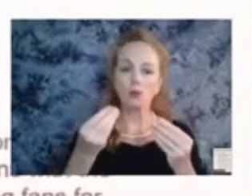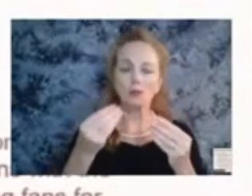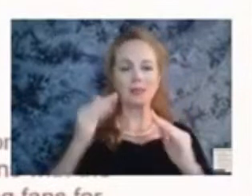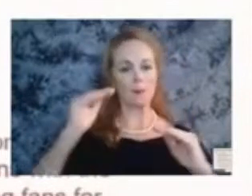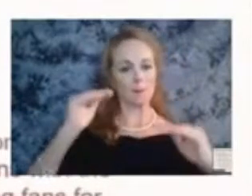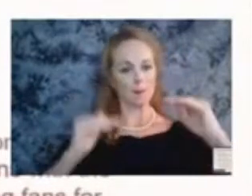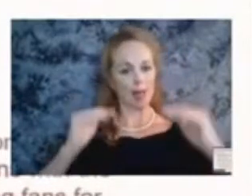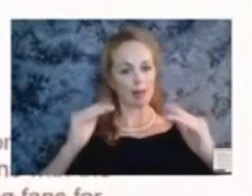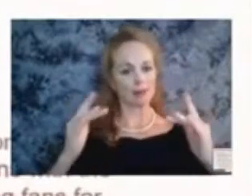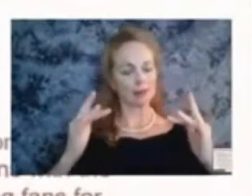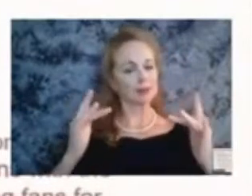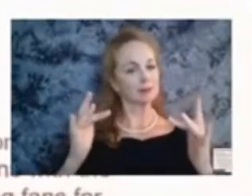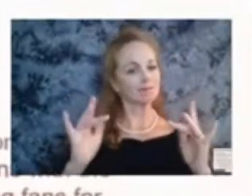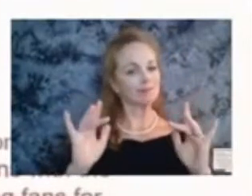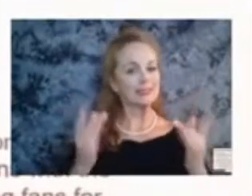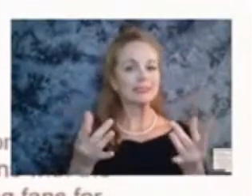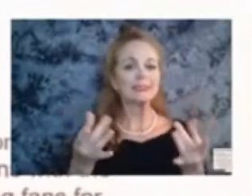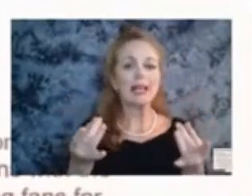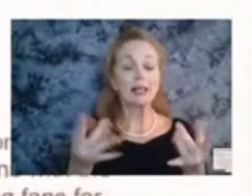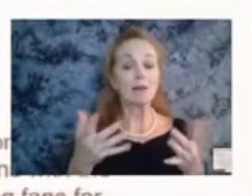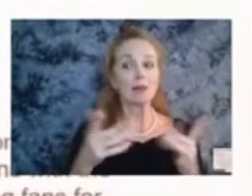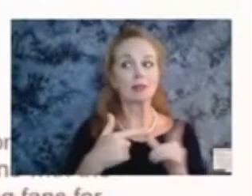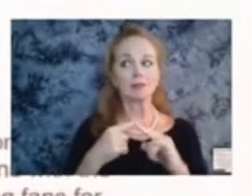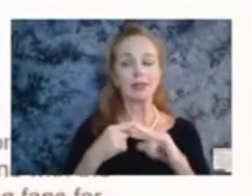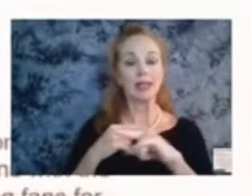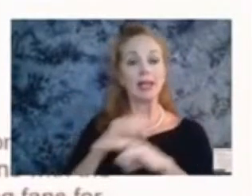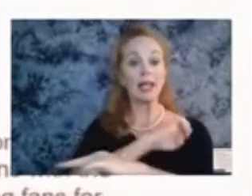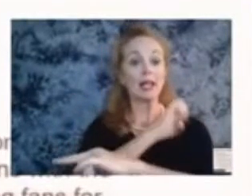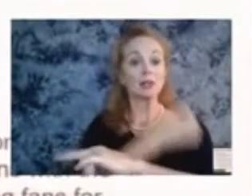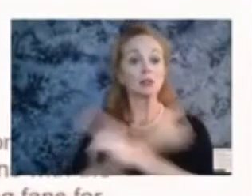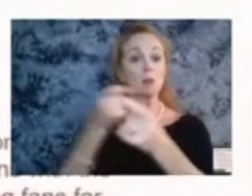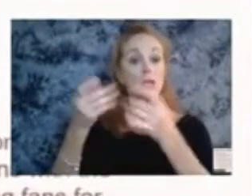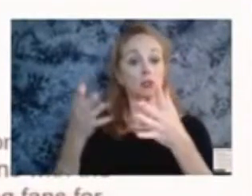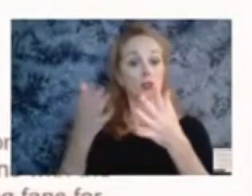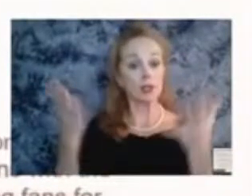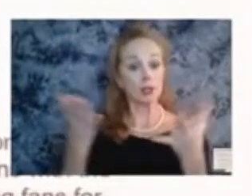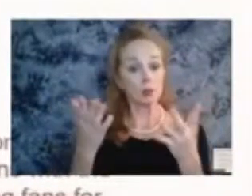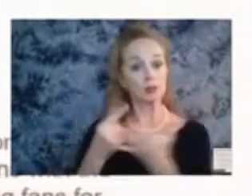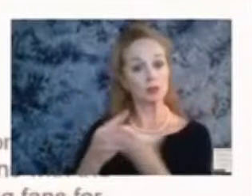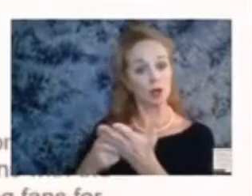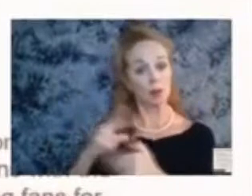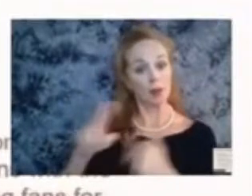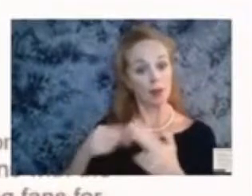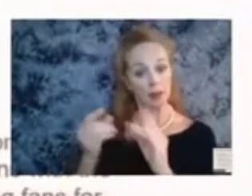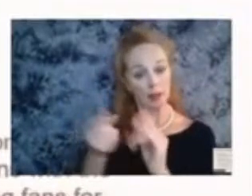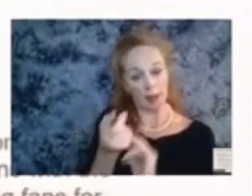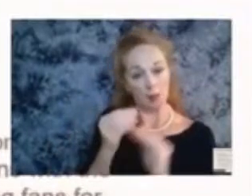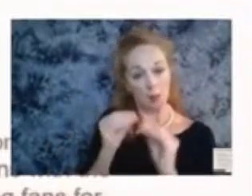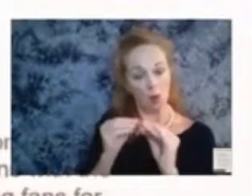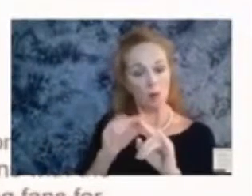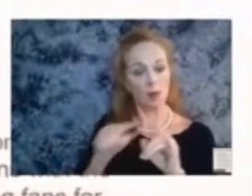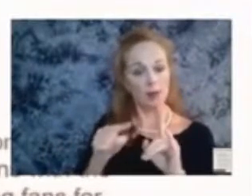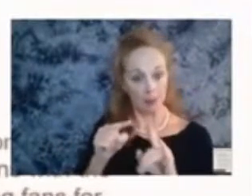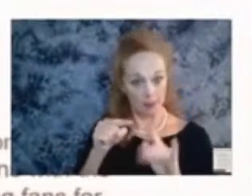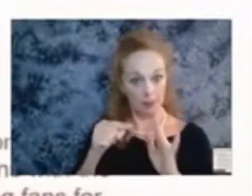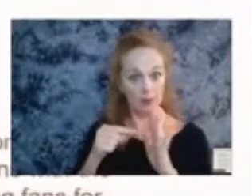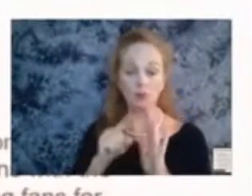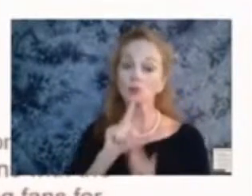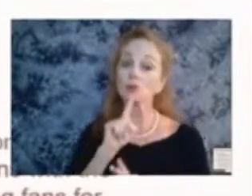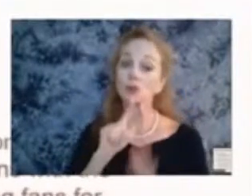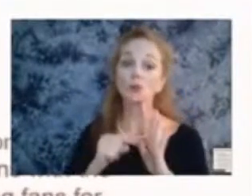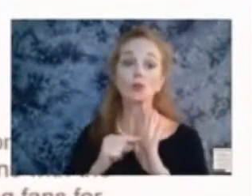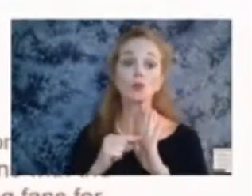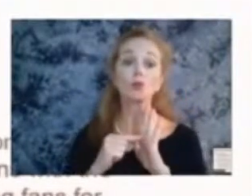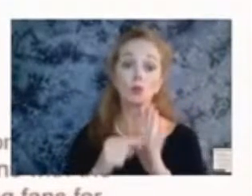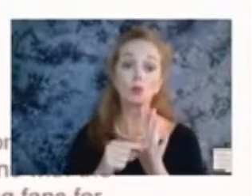have our energy manager here with me, and certainly we can talk about that if we need to further. But this is actually a recommendation